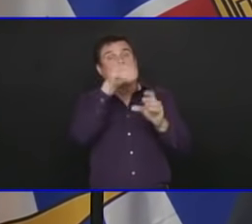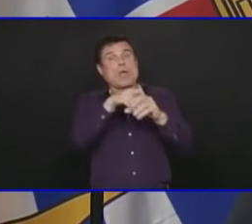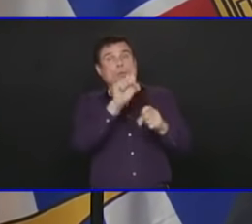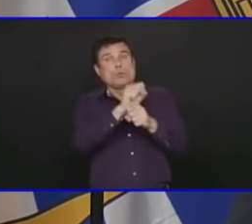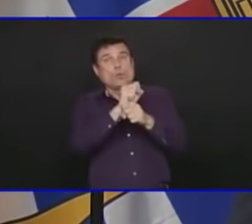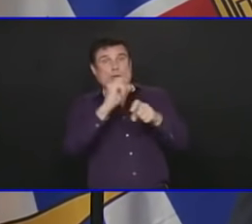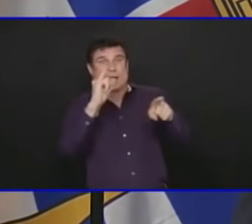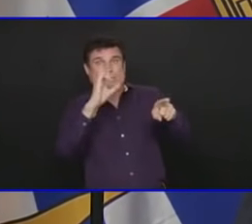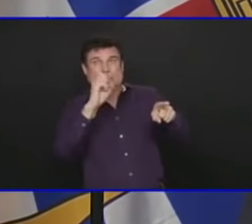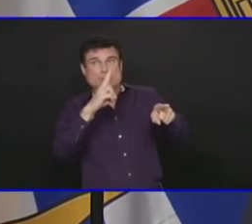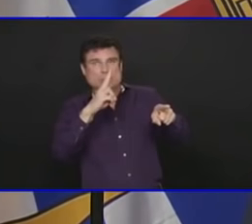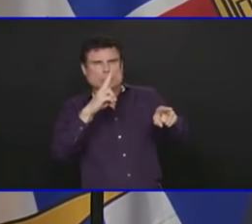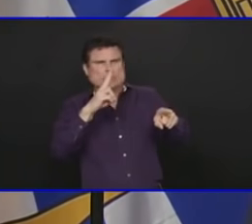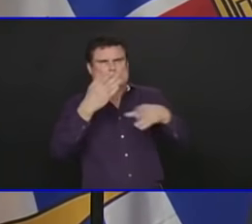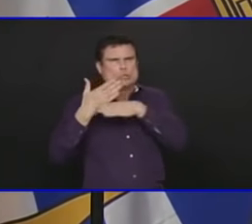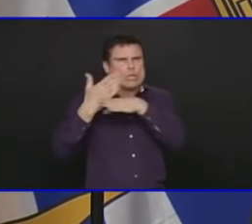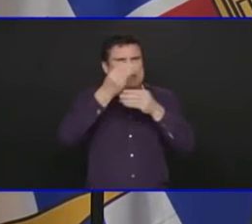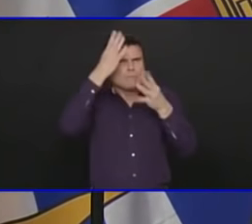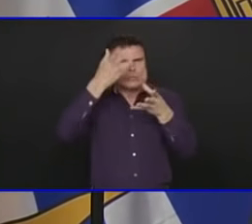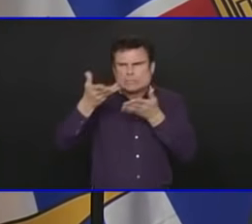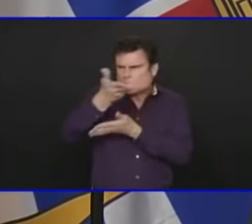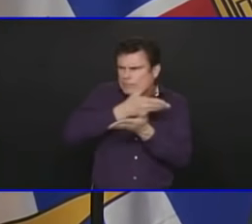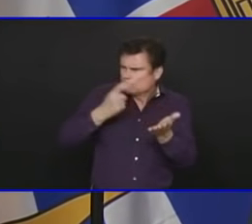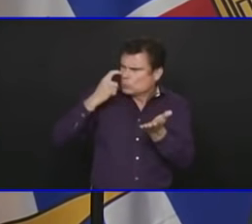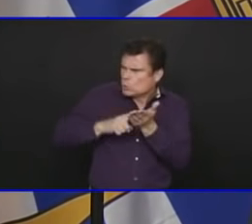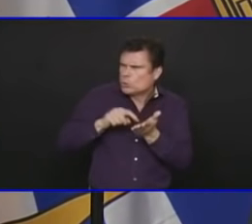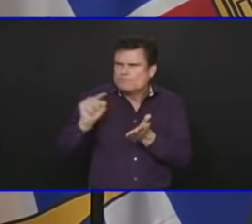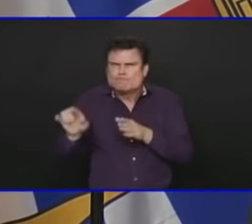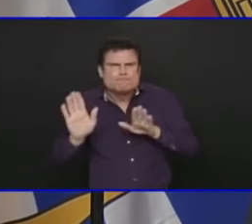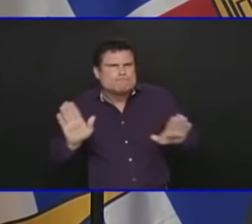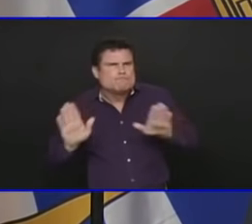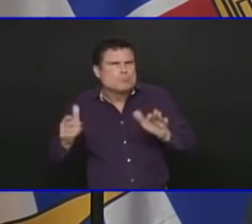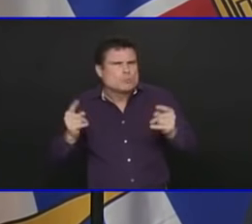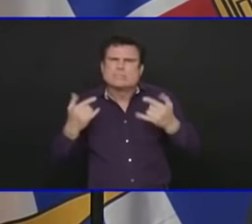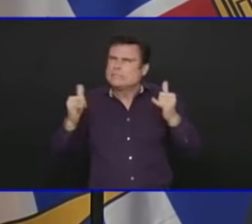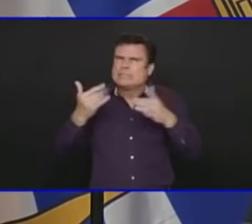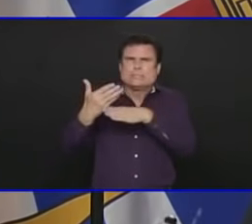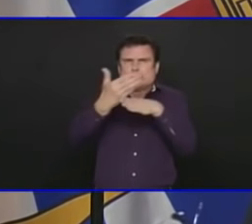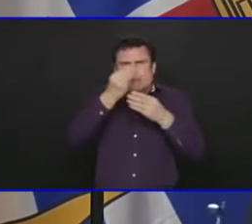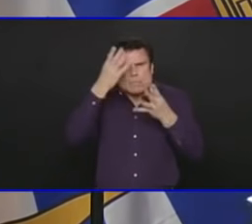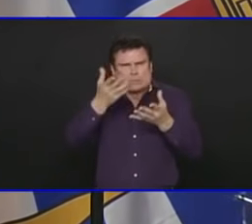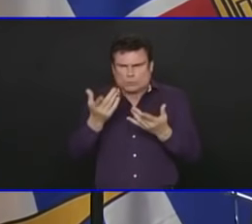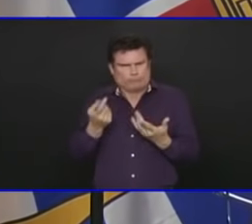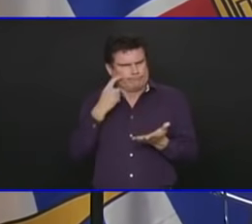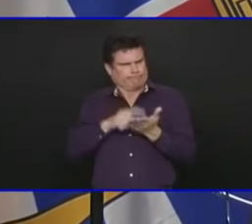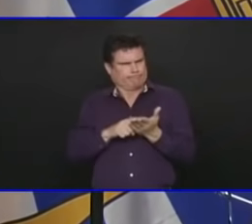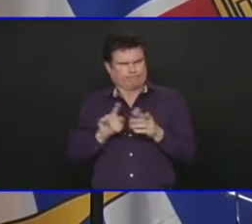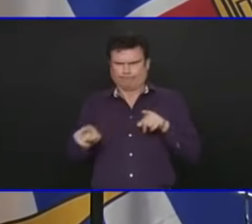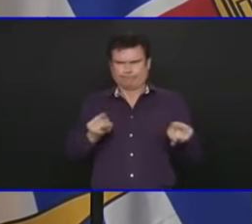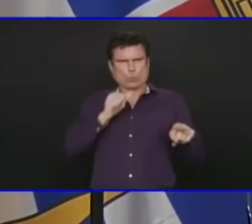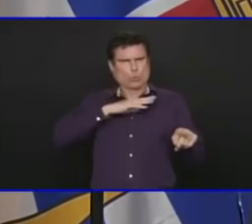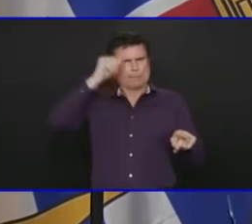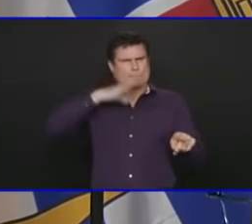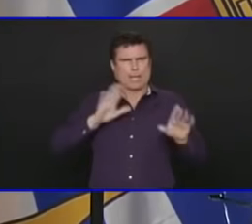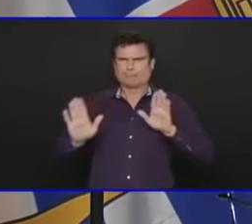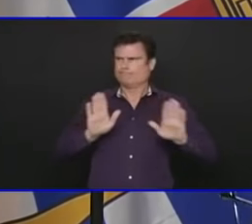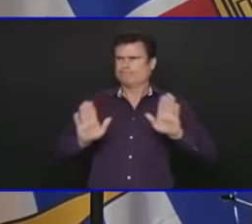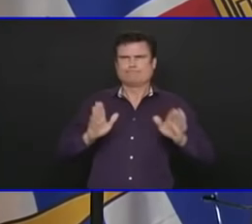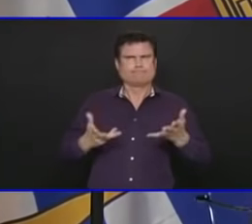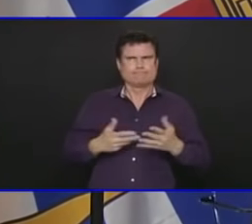be a statement released later this afternoon. For recommendations on protecting families and communities from COVID-19,